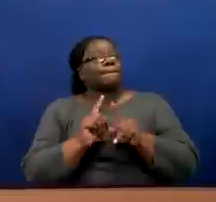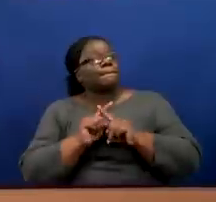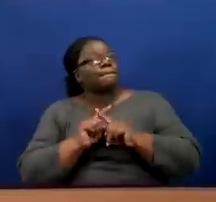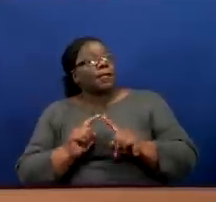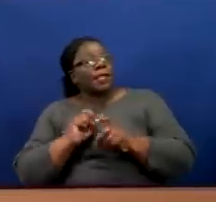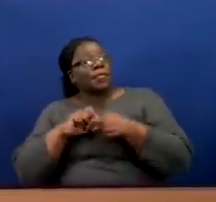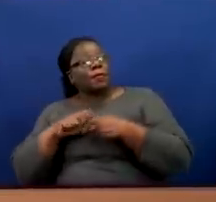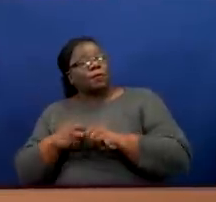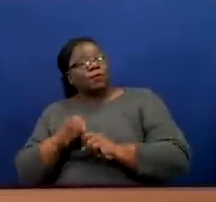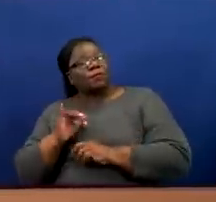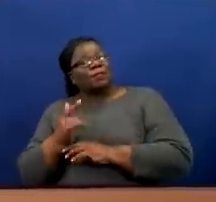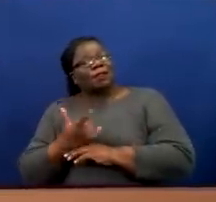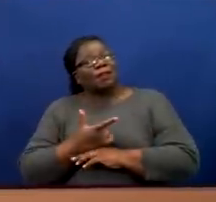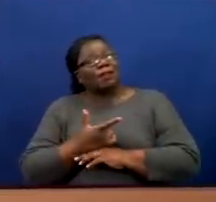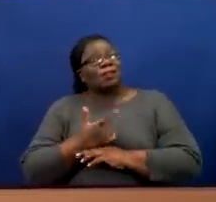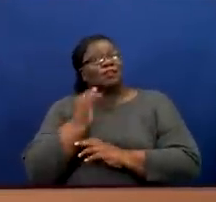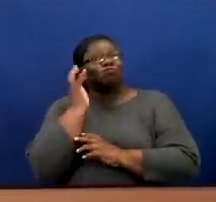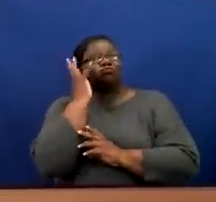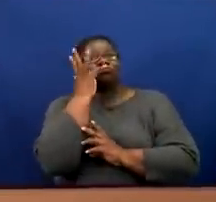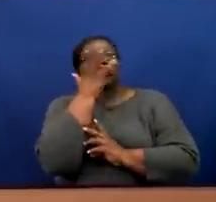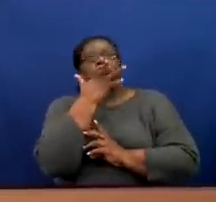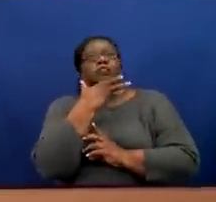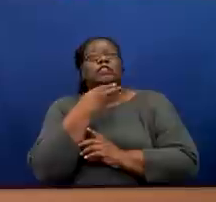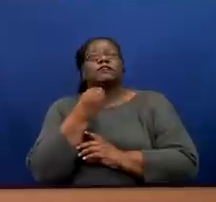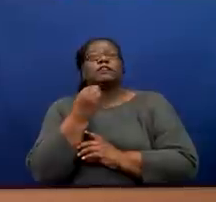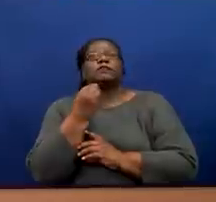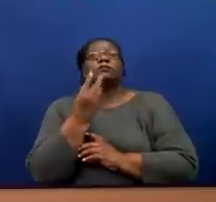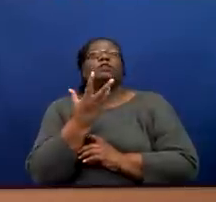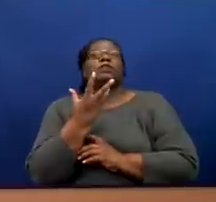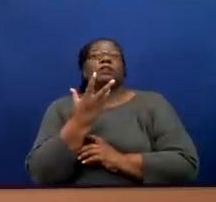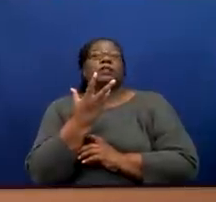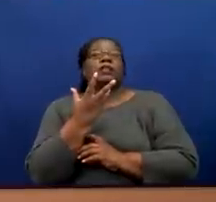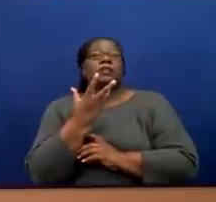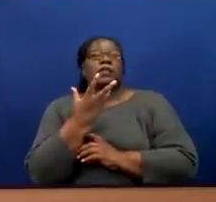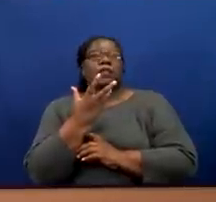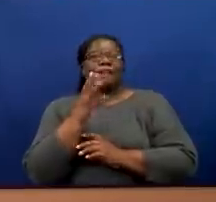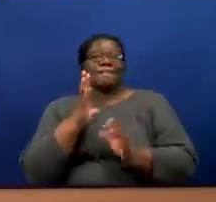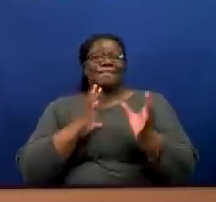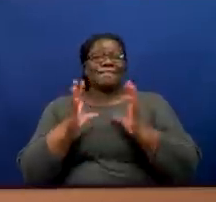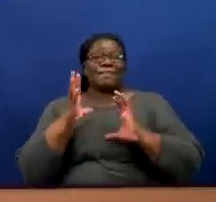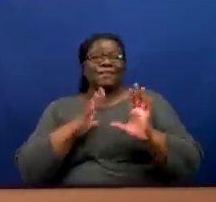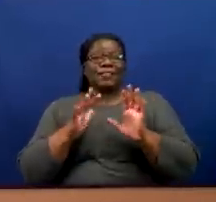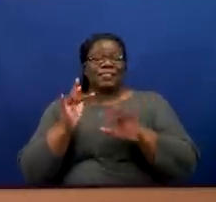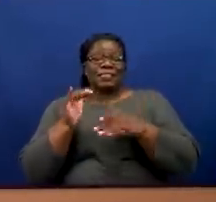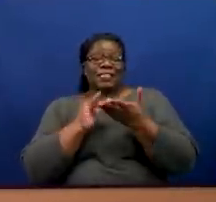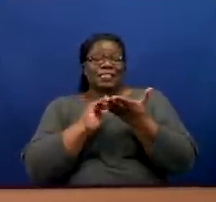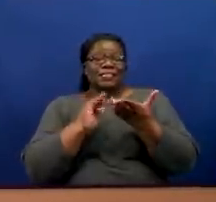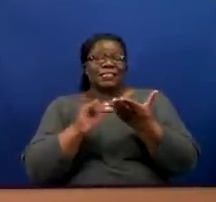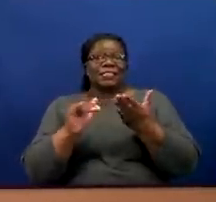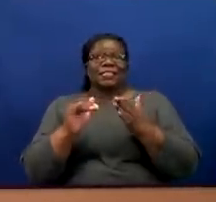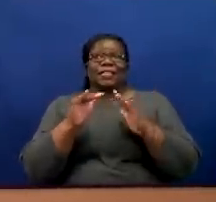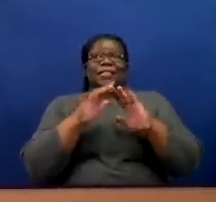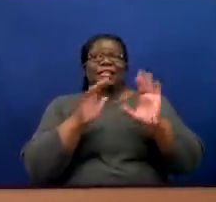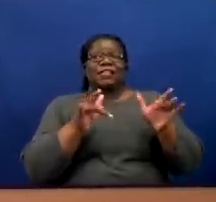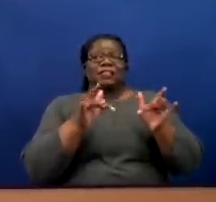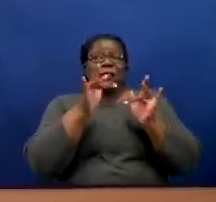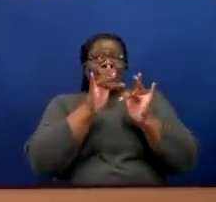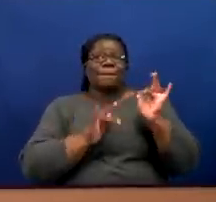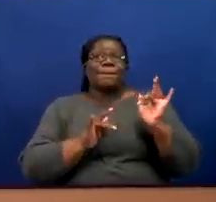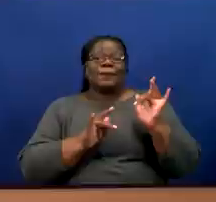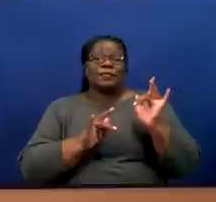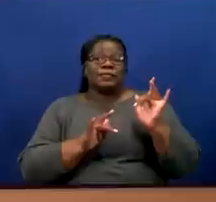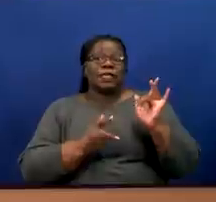was, with all of its elegance and opulence and extravagance, the house was still lacking